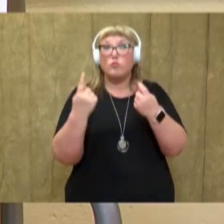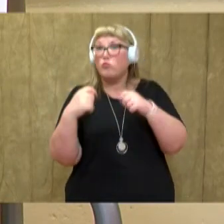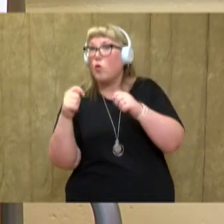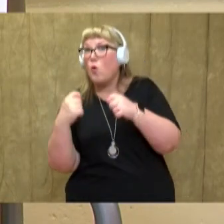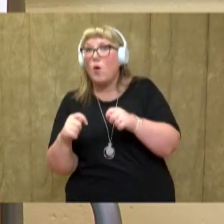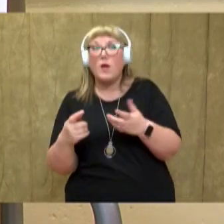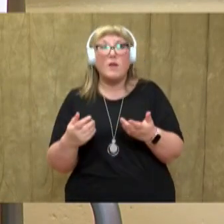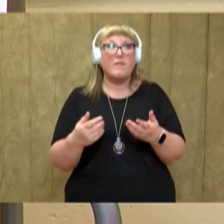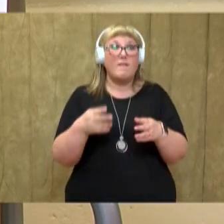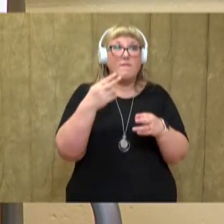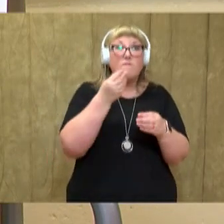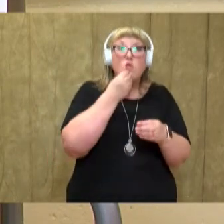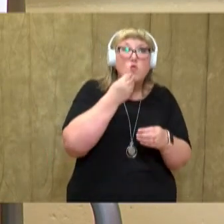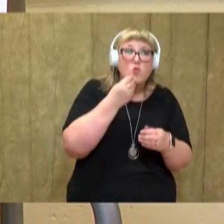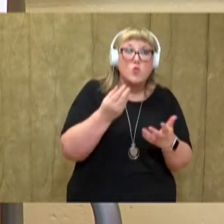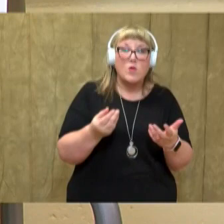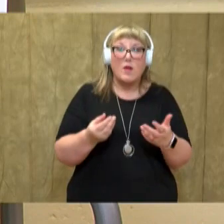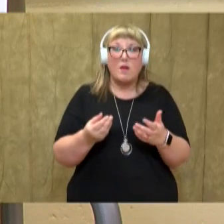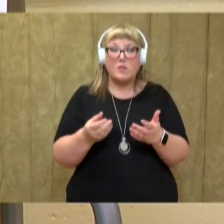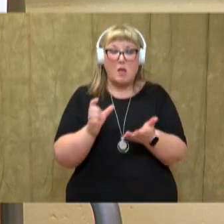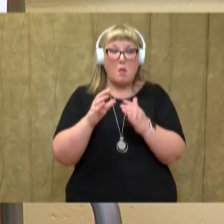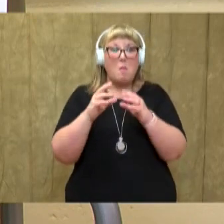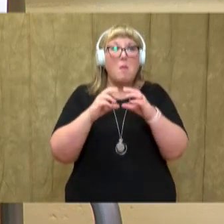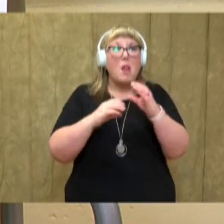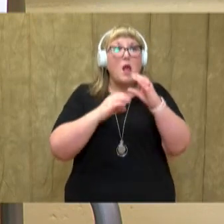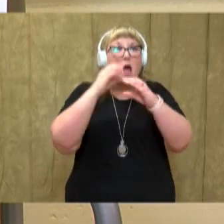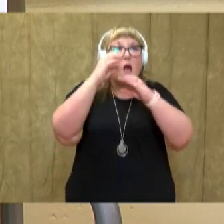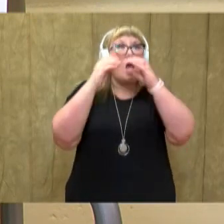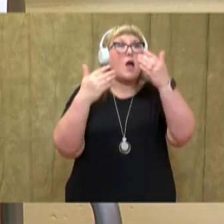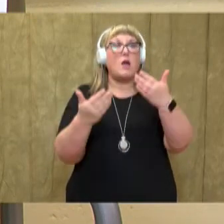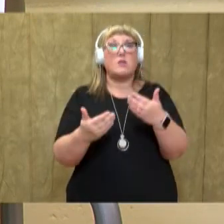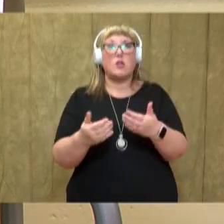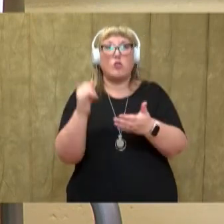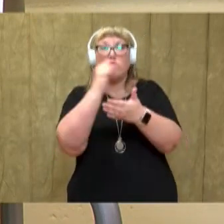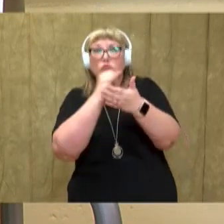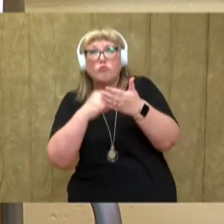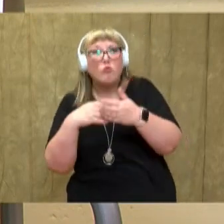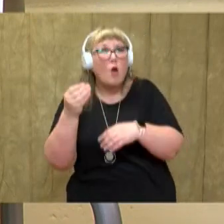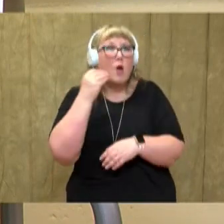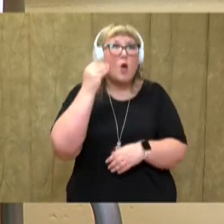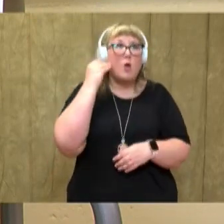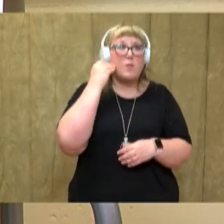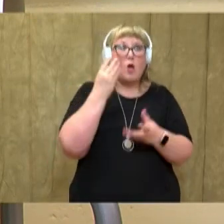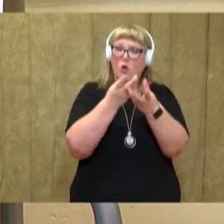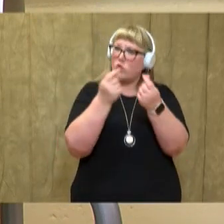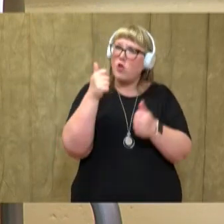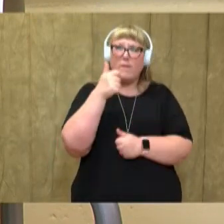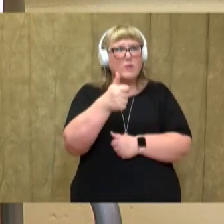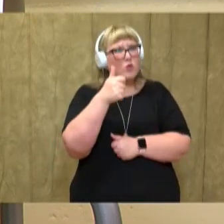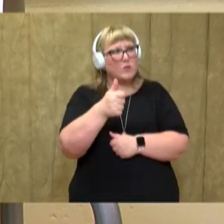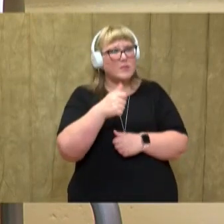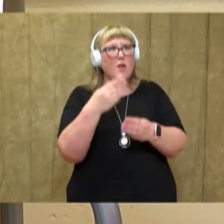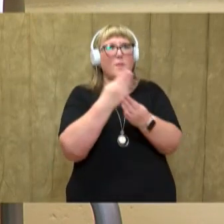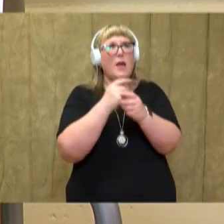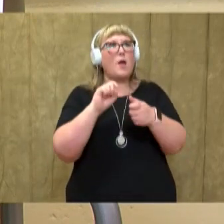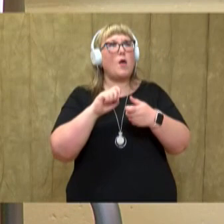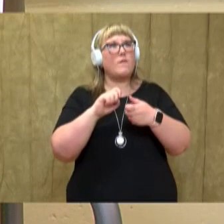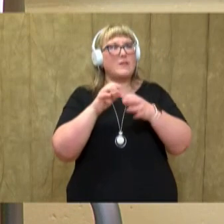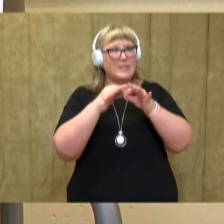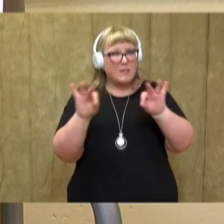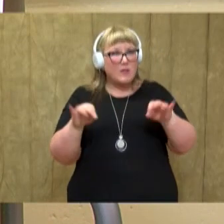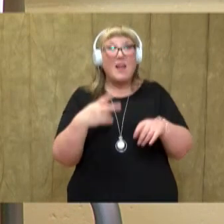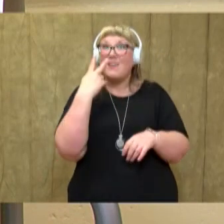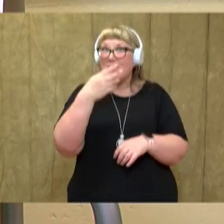toys, food, blocks, all kinds of drawings at home to solve your own math problems. I will